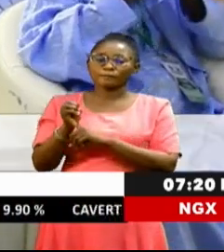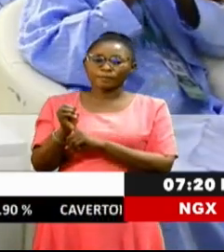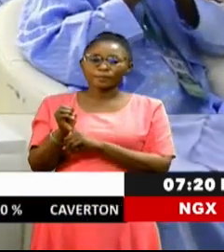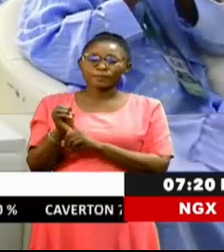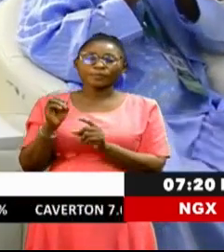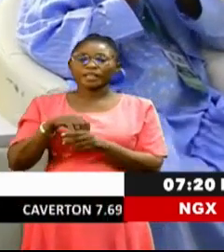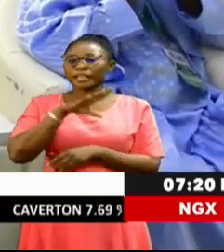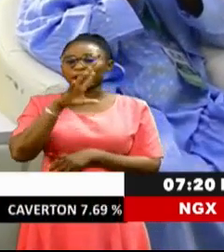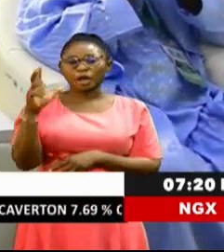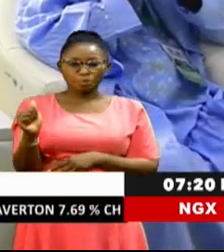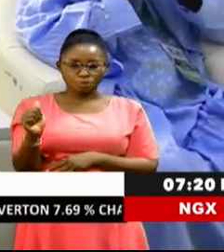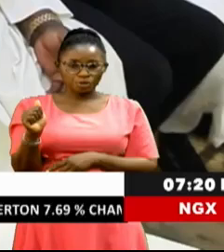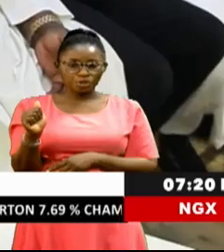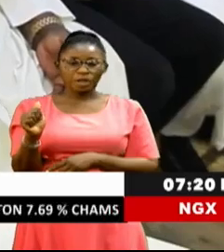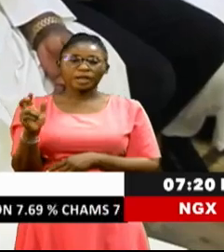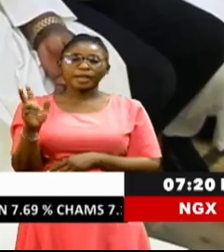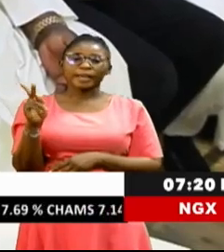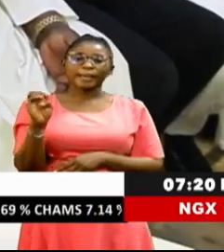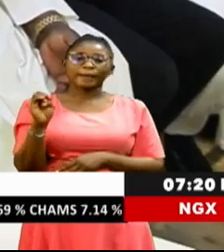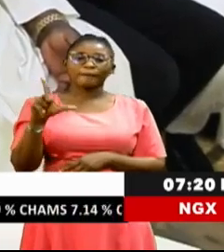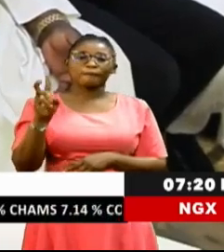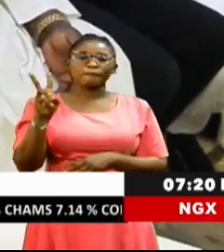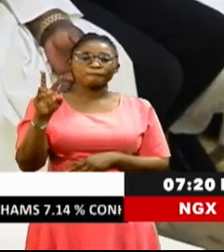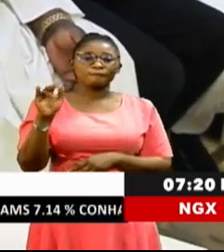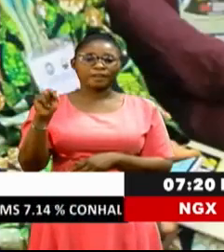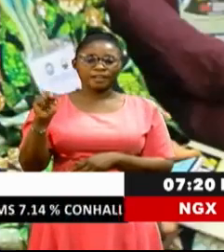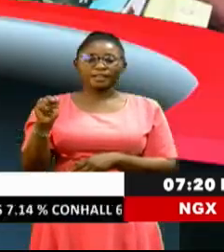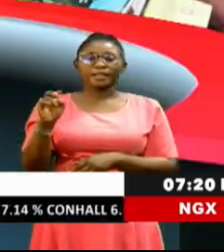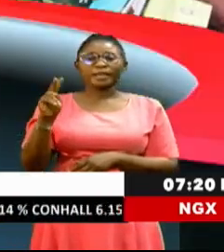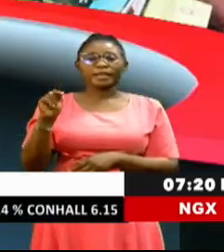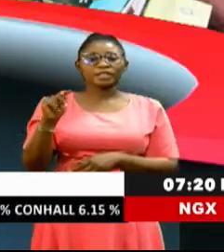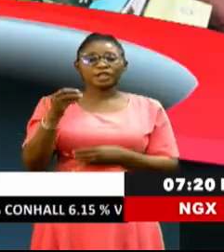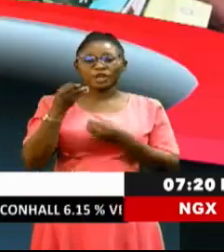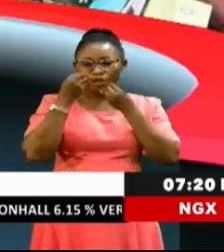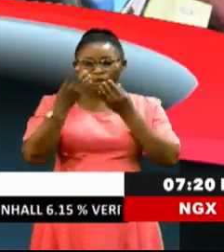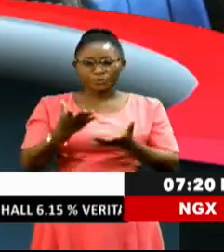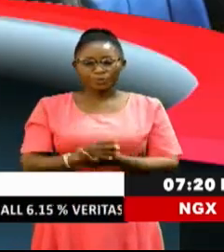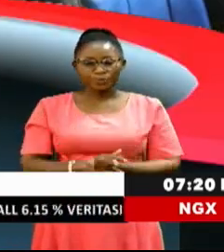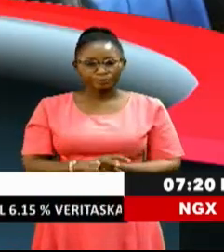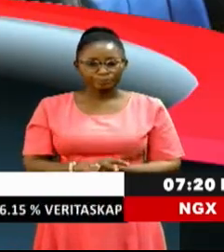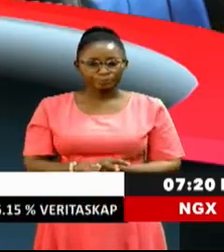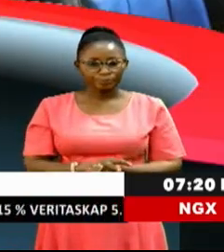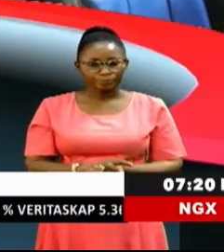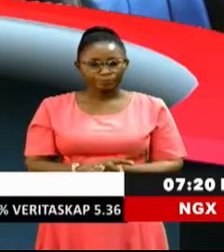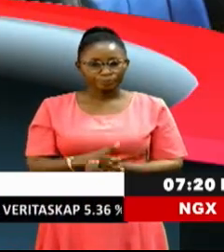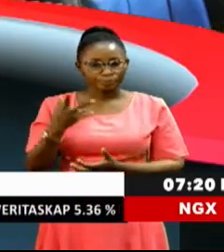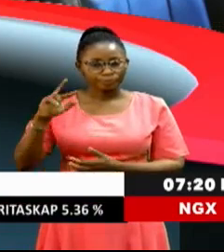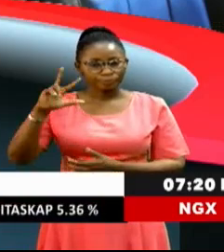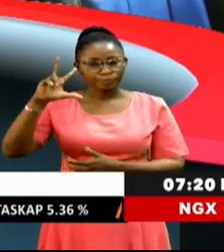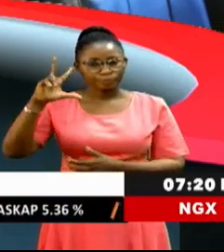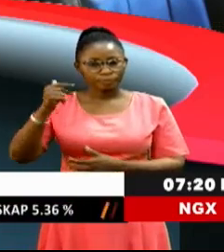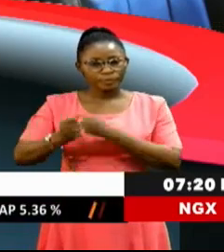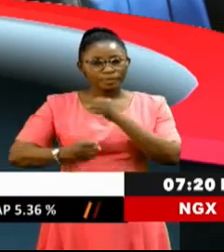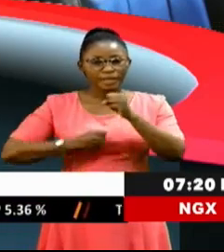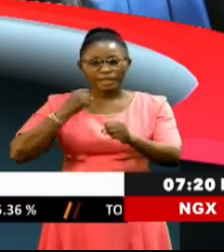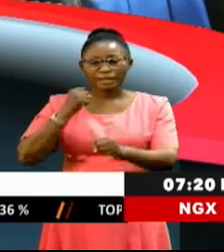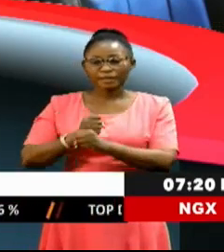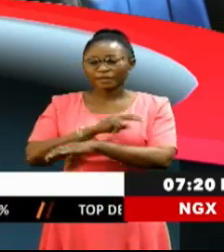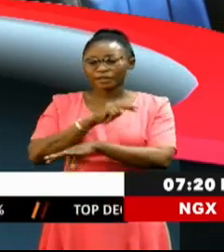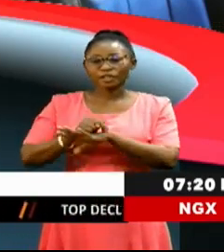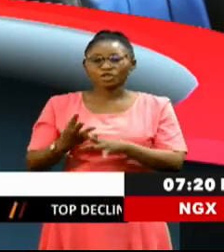In Abuja, Kelvin Ebunwaye, NTA News. The third annual National Conference